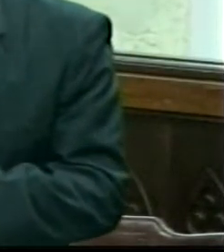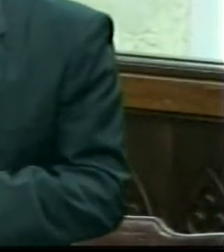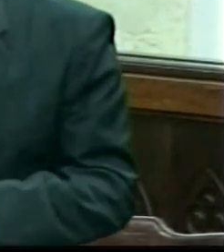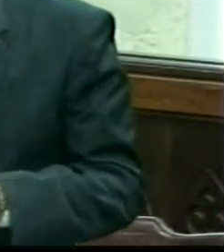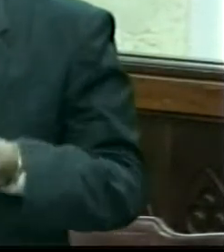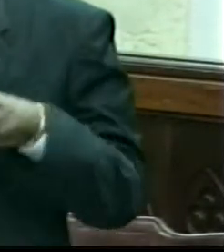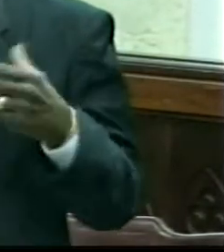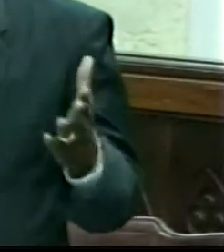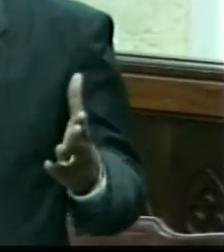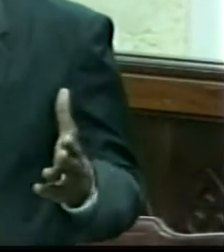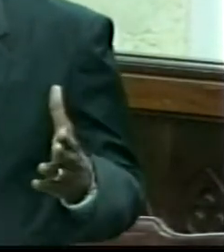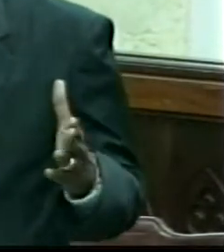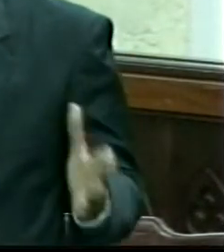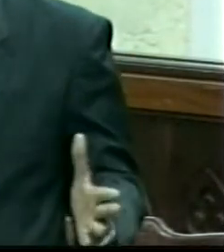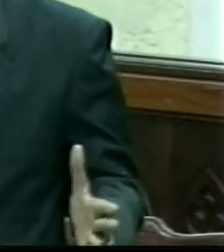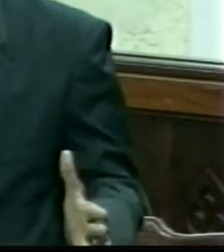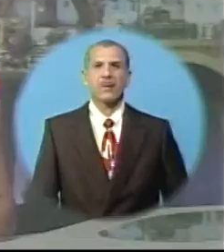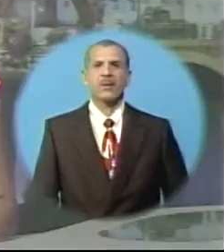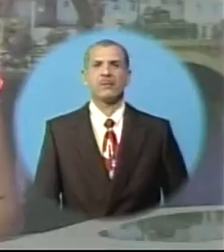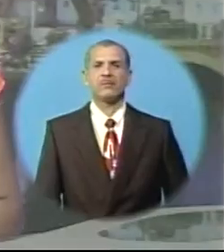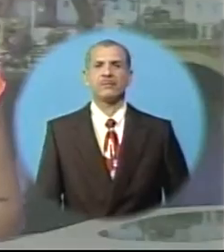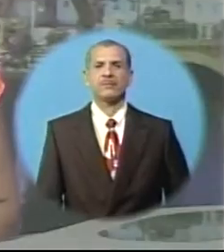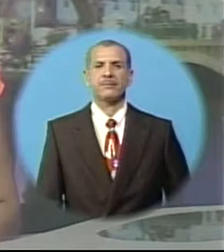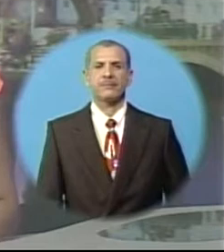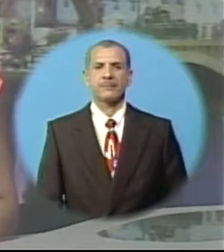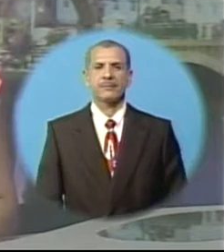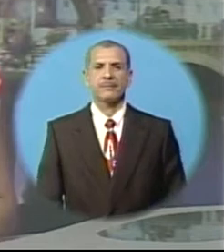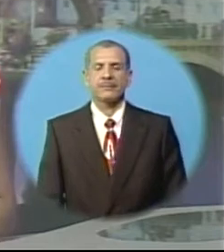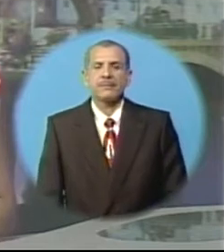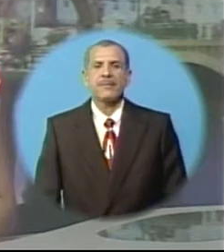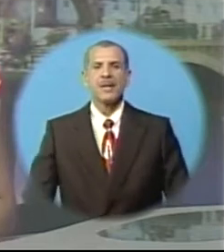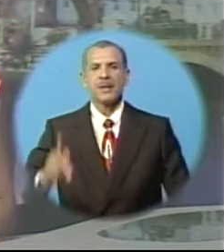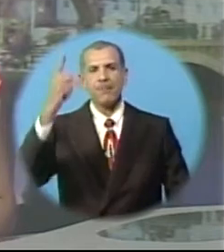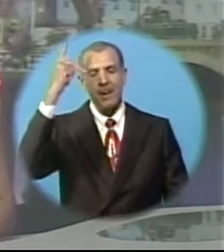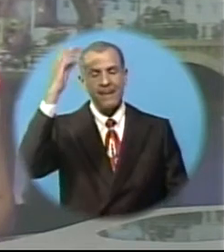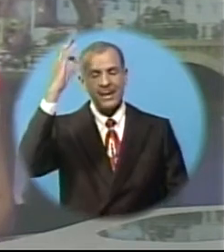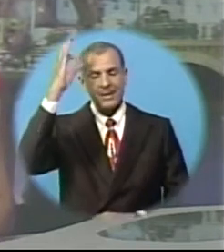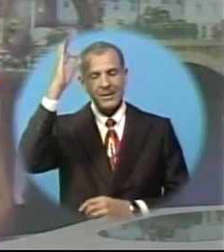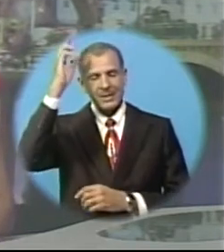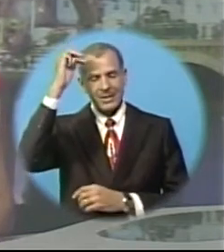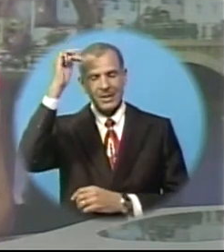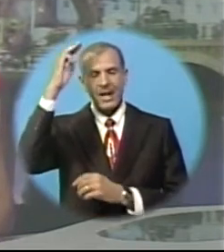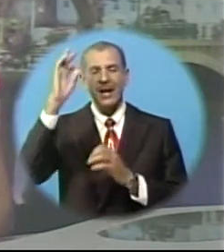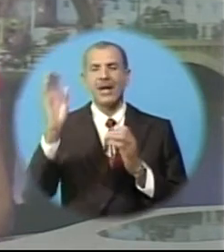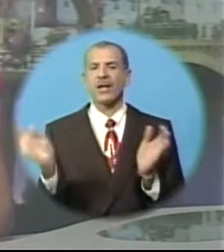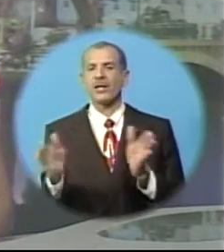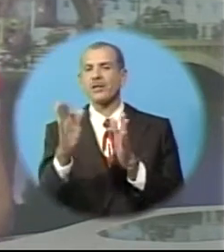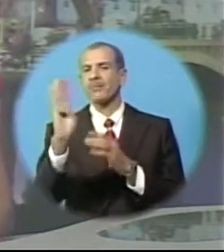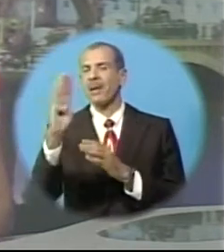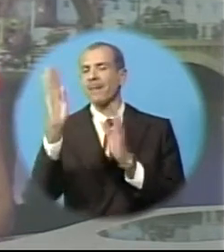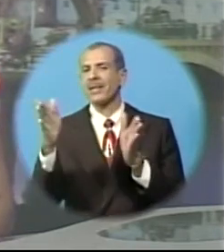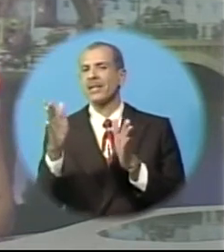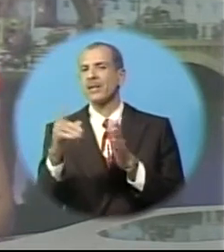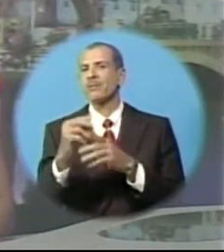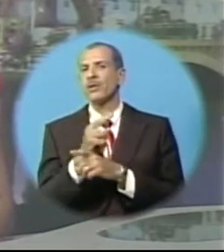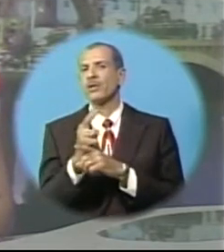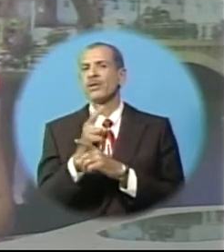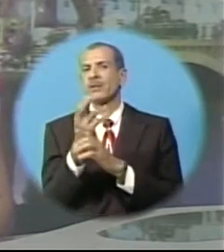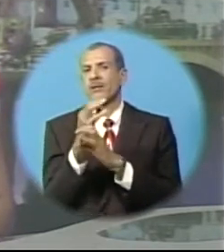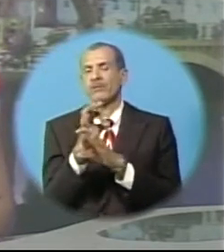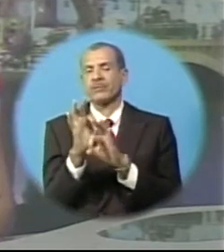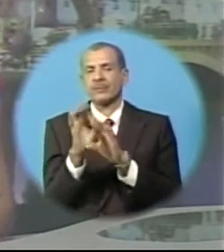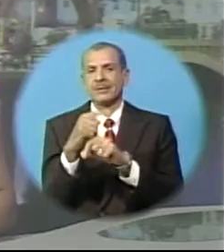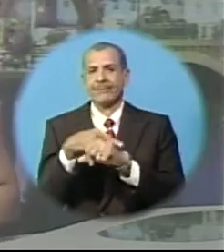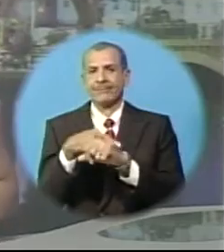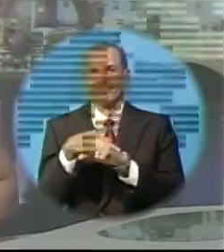unsatisfied, interest accrues. Well, the Prime Minister is encouraging Barbadians to make use of the amnesty